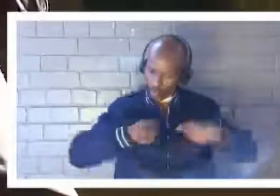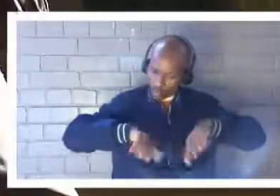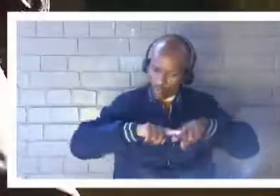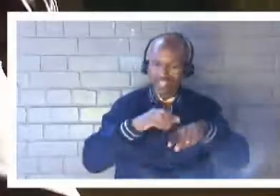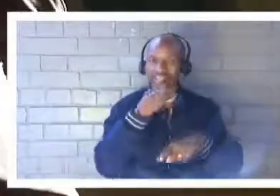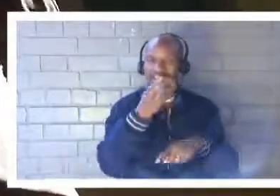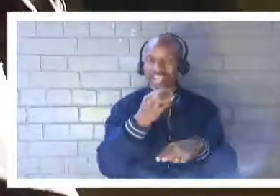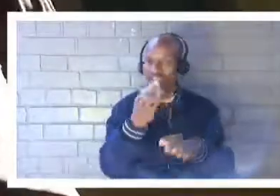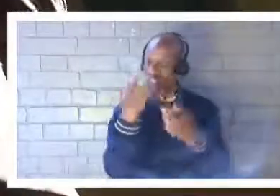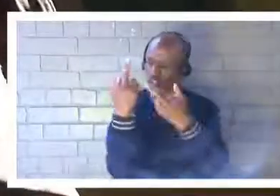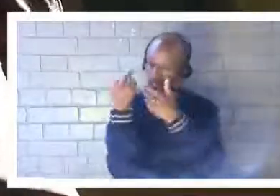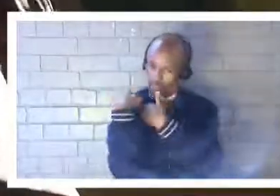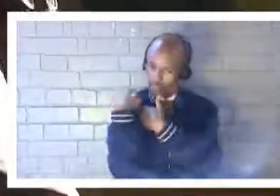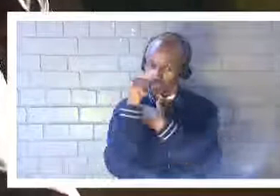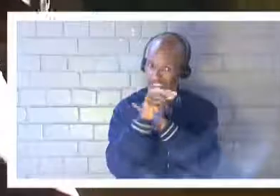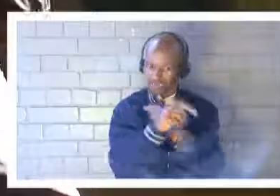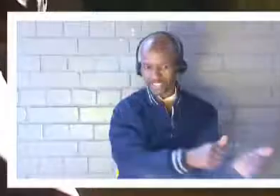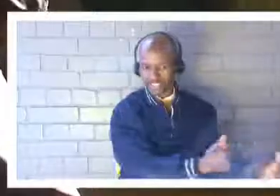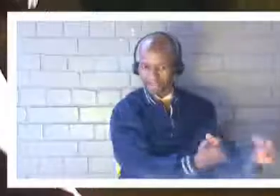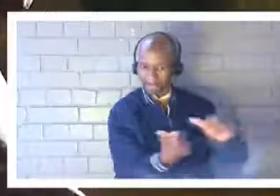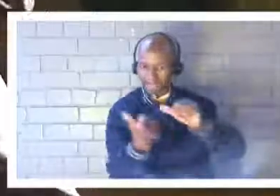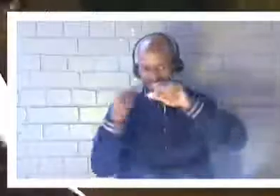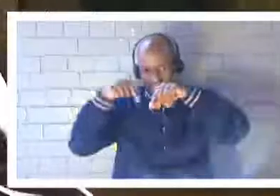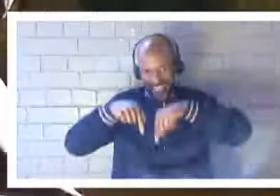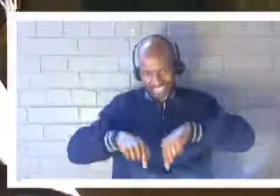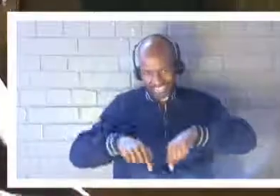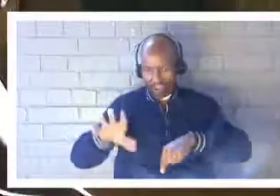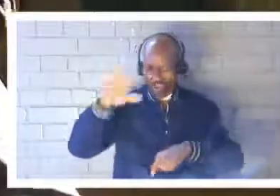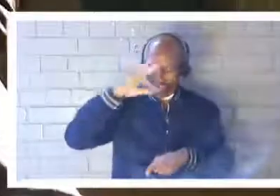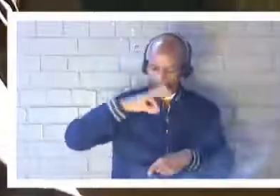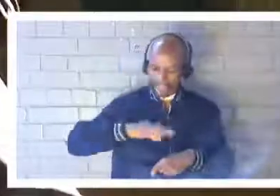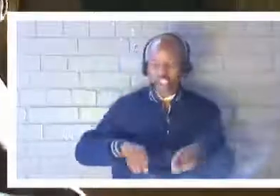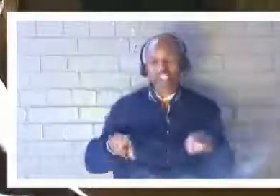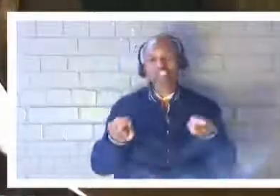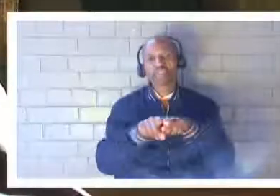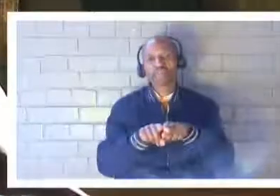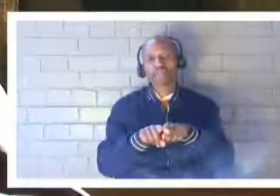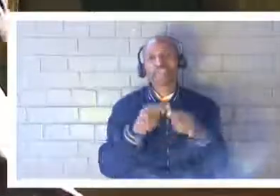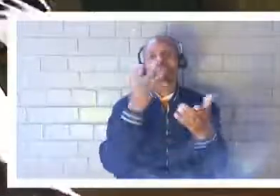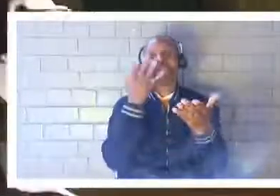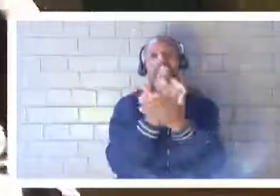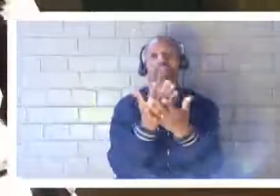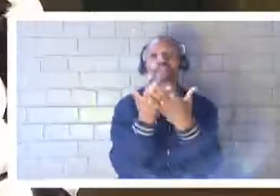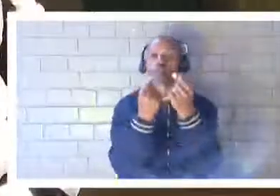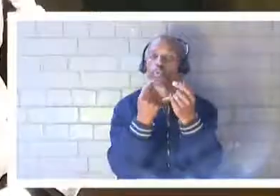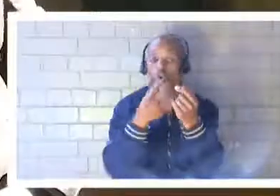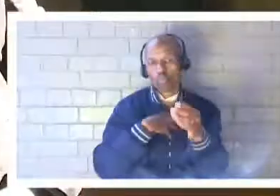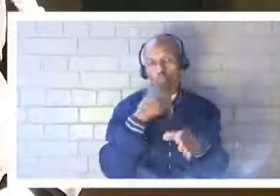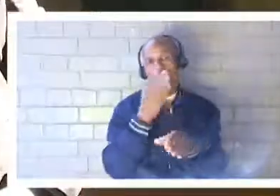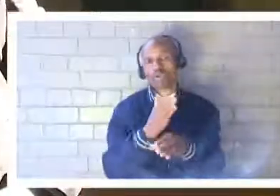those responsibilities must come back here and its budget so that we are able to do our work.